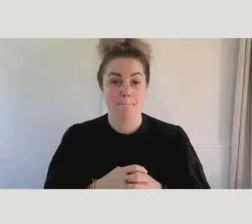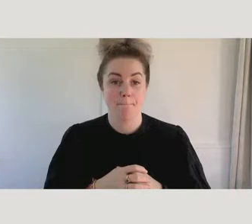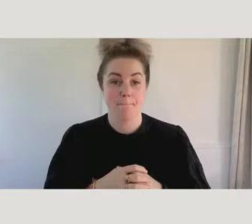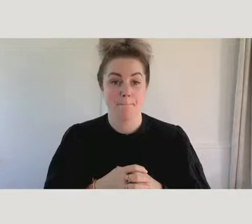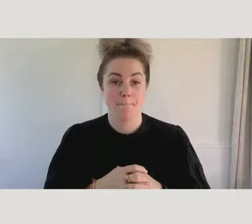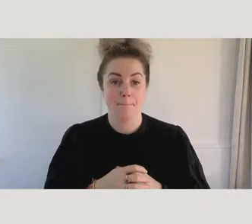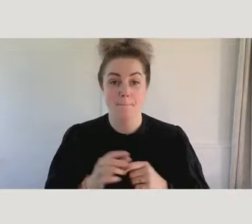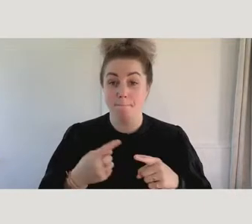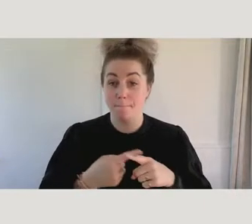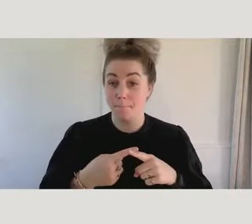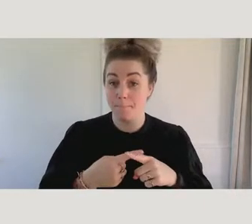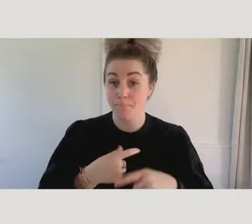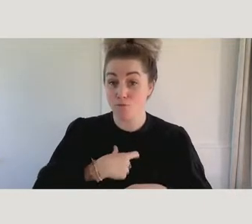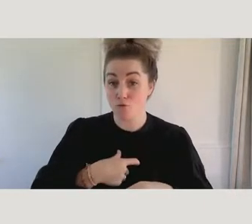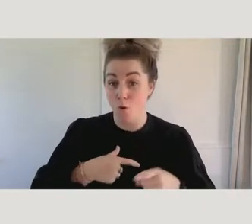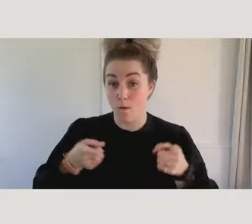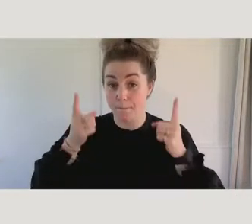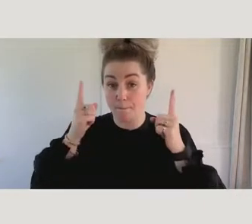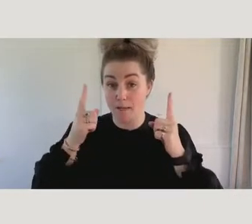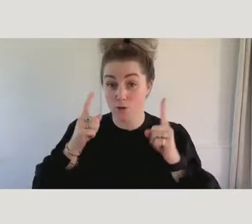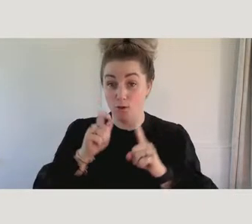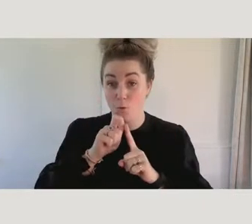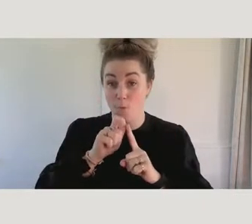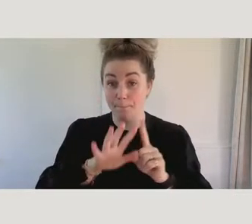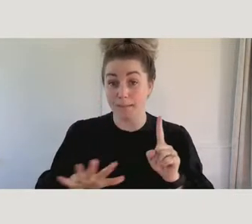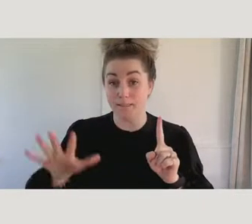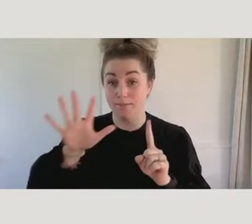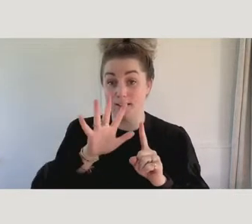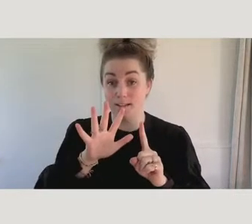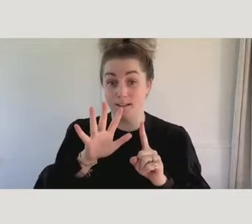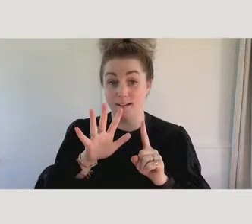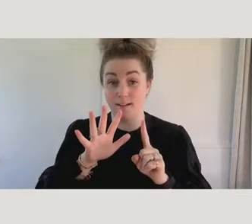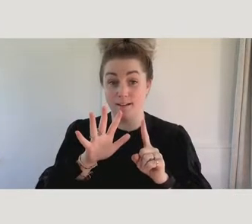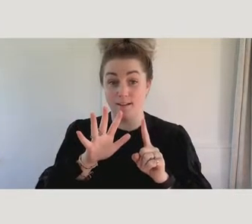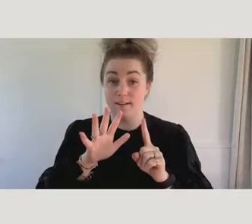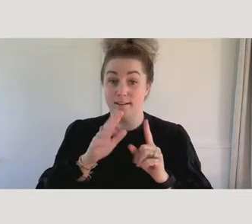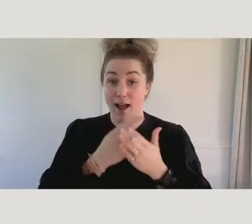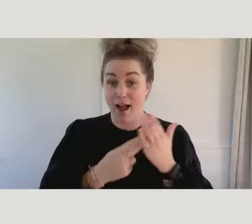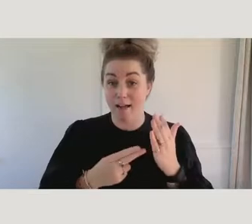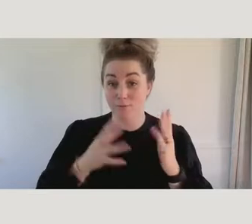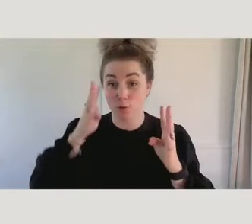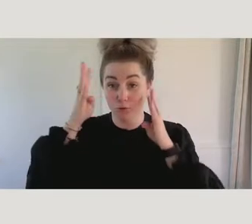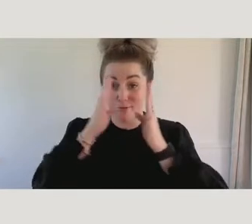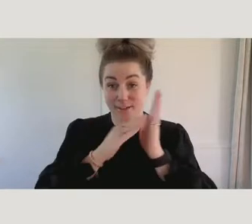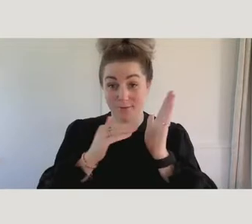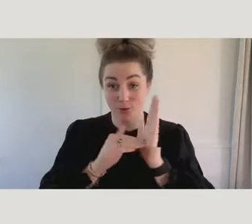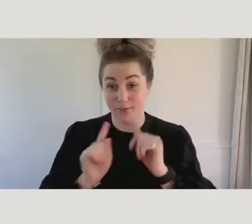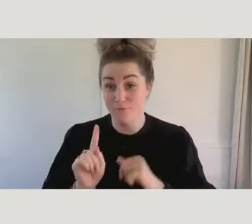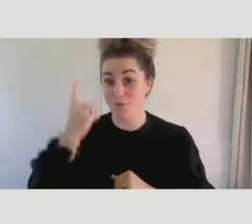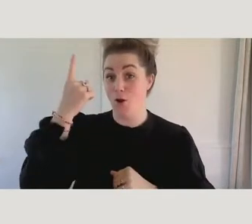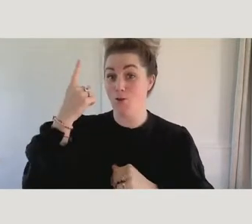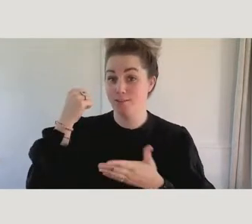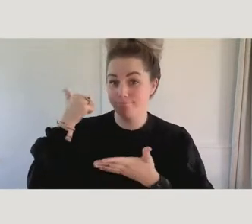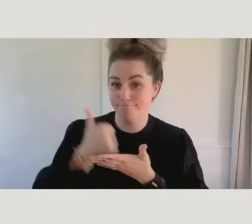my role manager Pacific Arts the first inaugural manager Pacific art of creative New Zealand